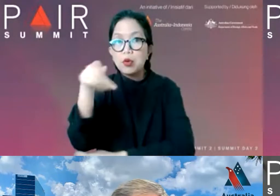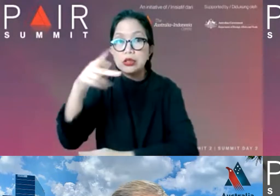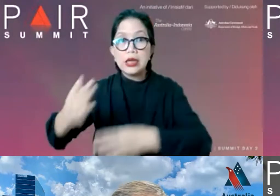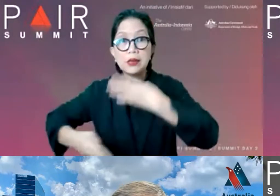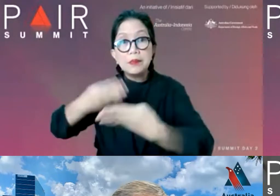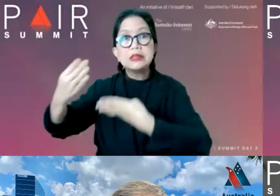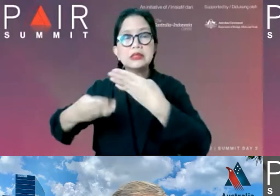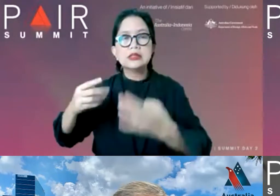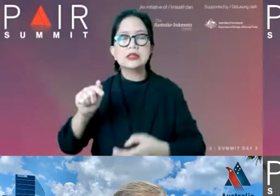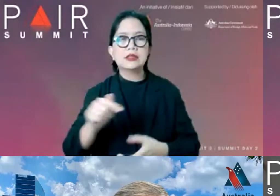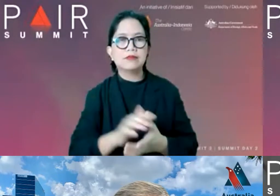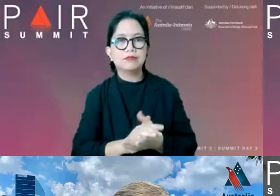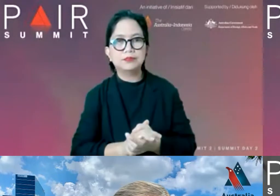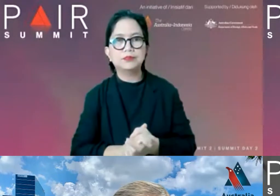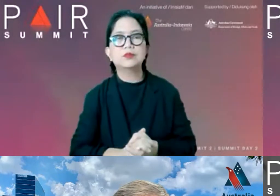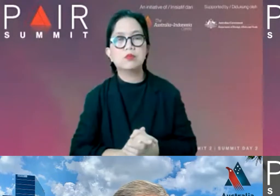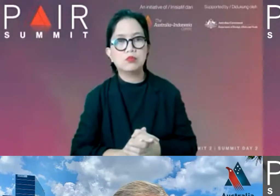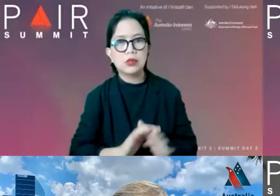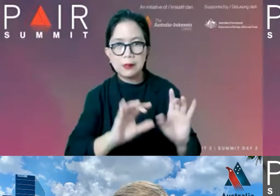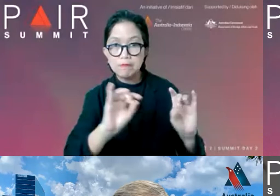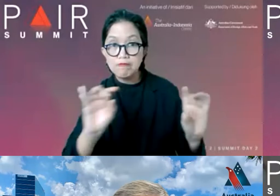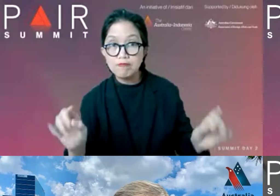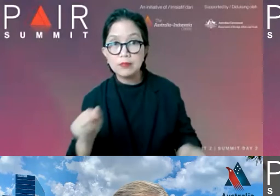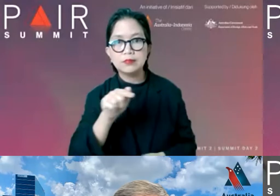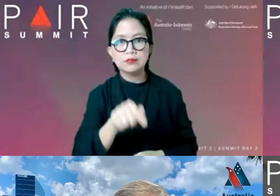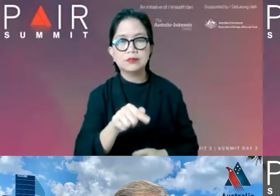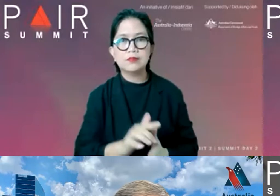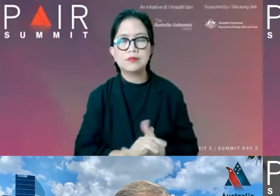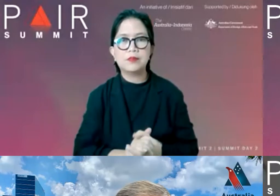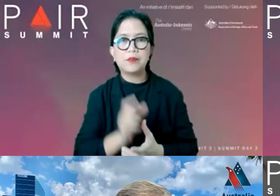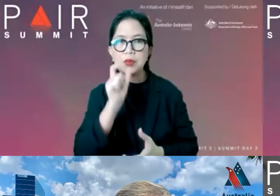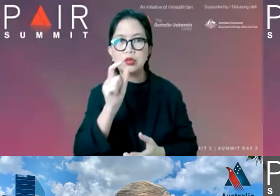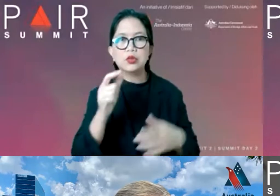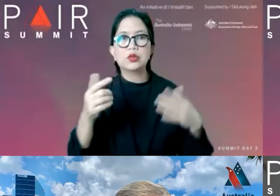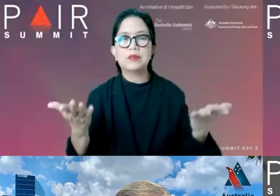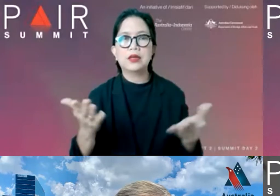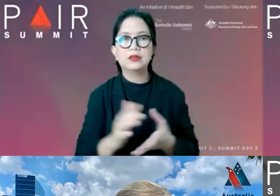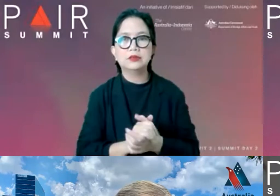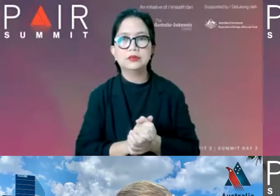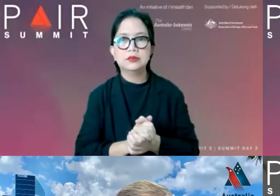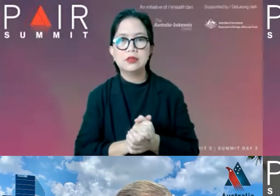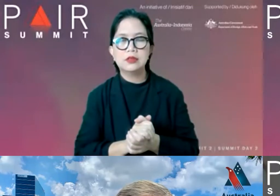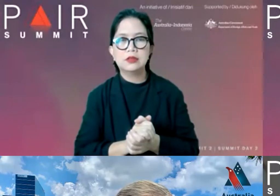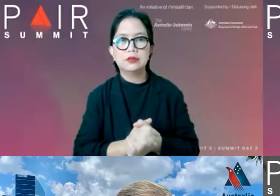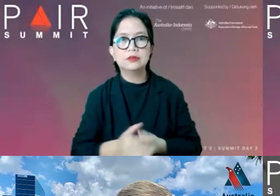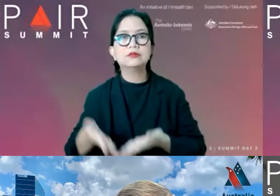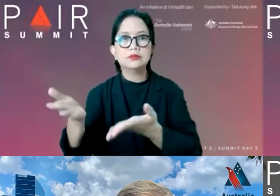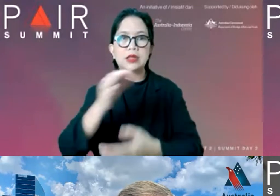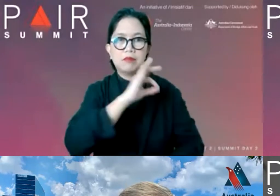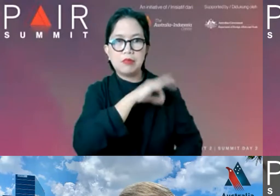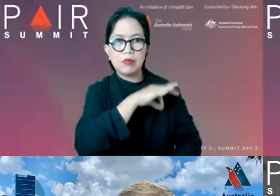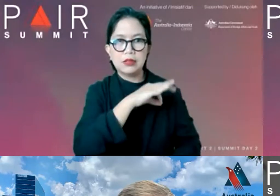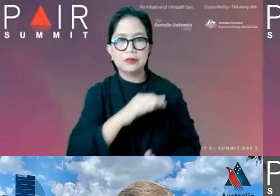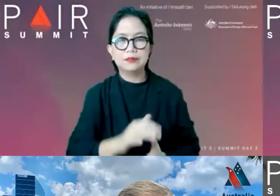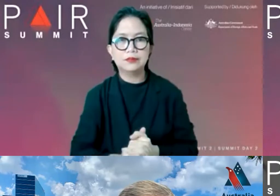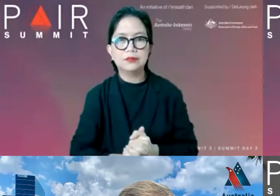overstate benefits and understate the change impact. And I'd just recommend a good,